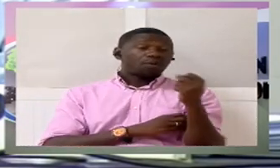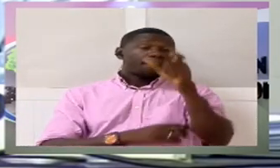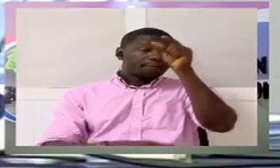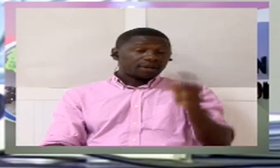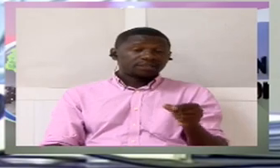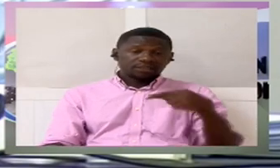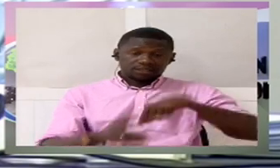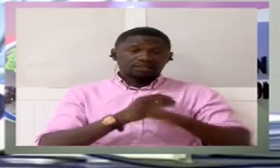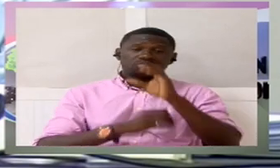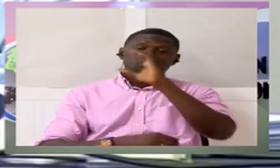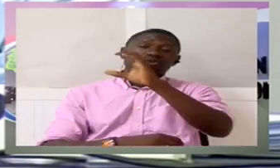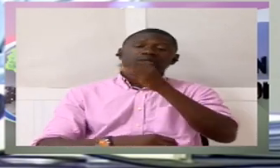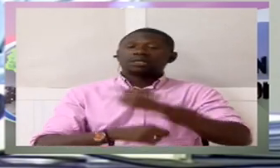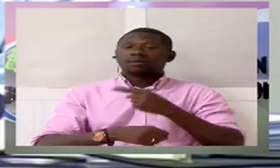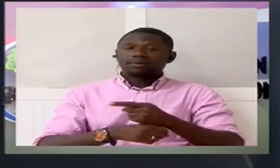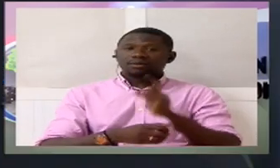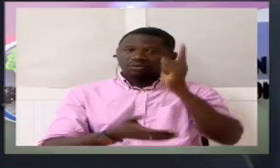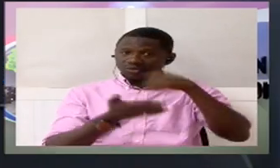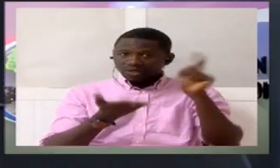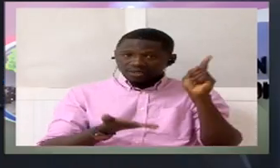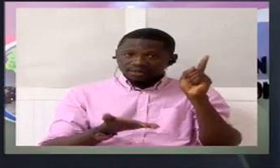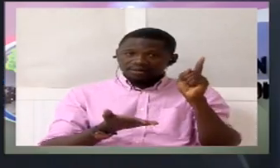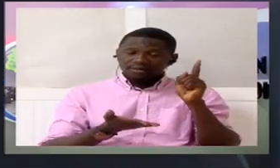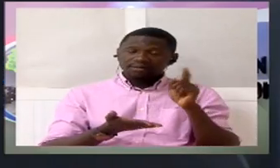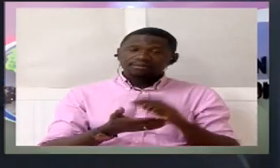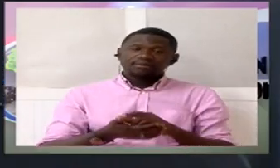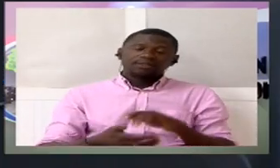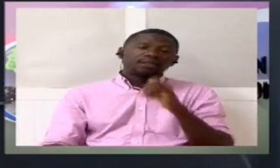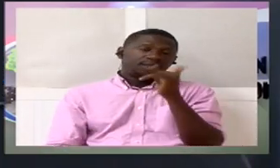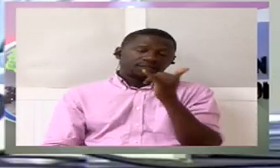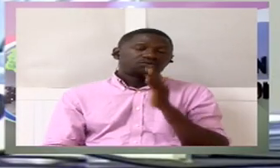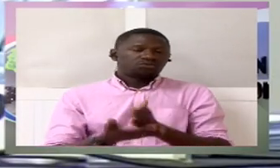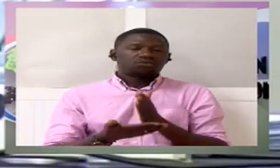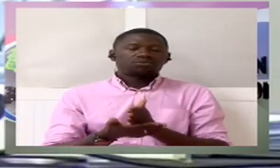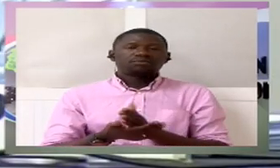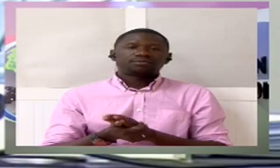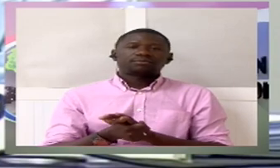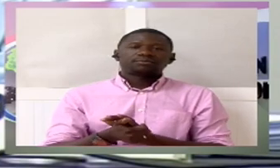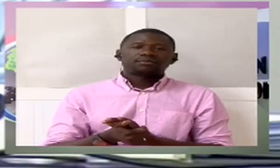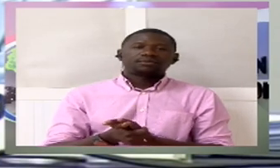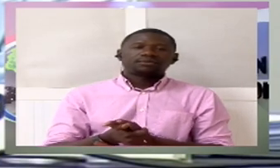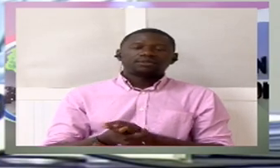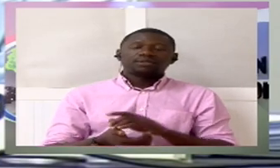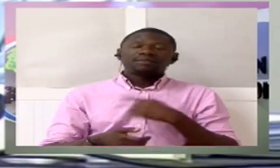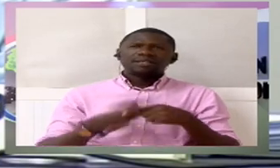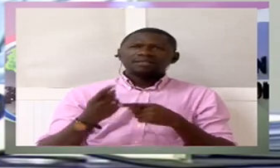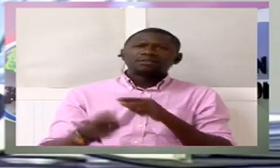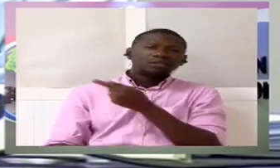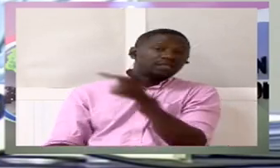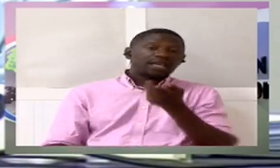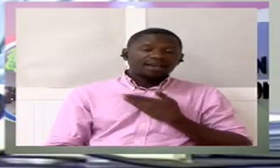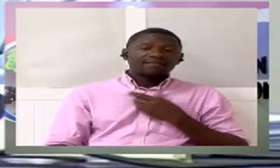ma bale fana muati nyimbanko kang fonde. Yes, that's true. In fact, they had a name for him, didn't